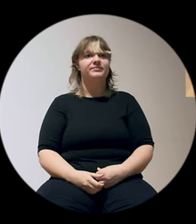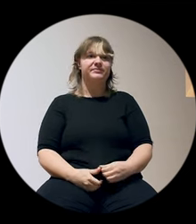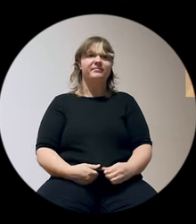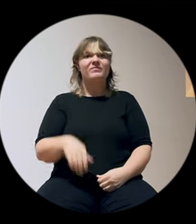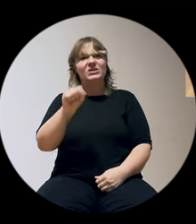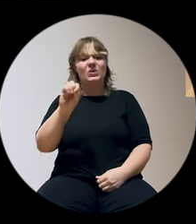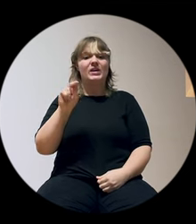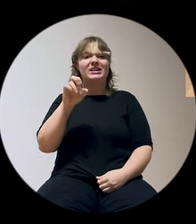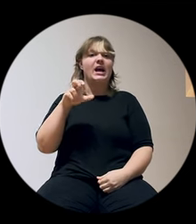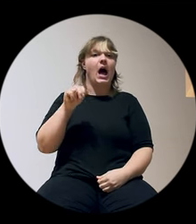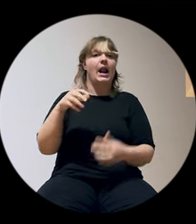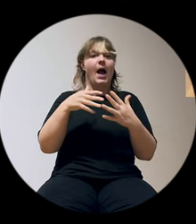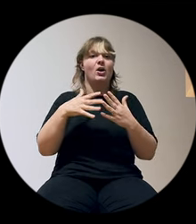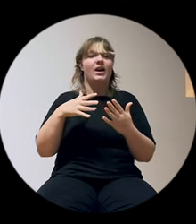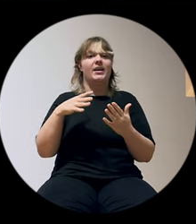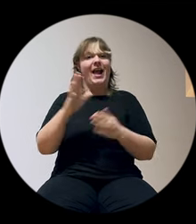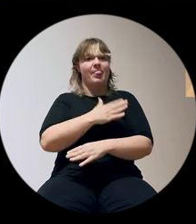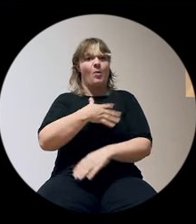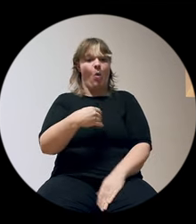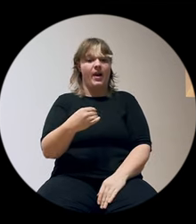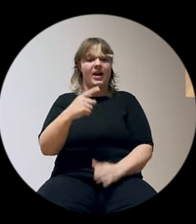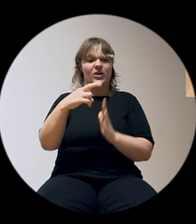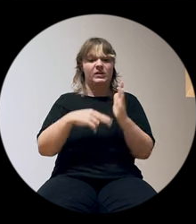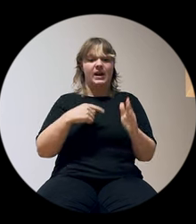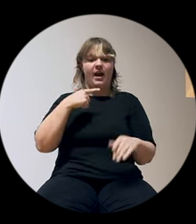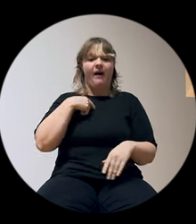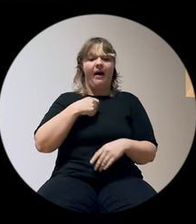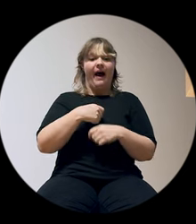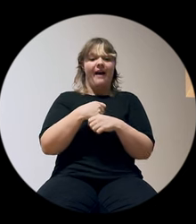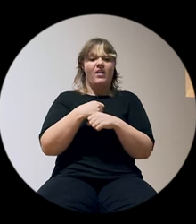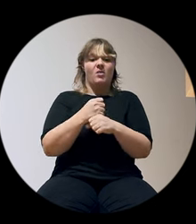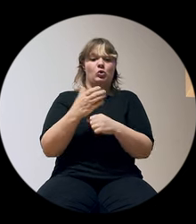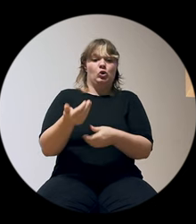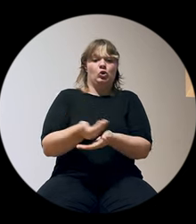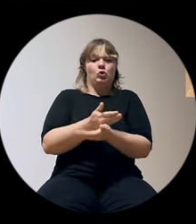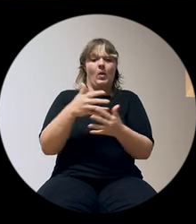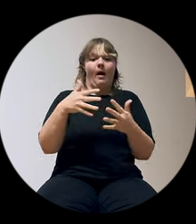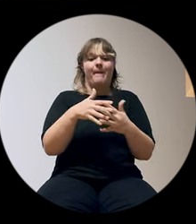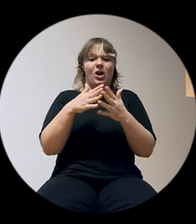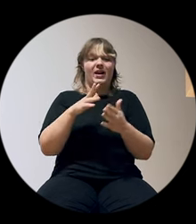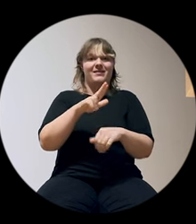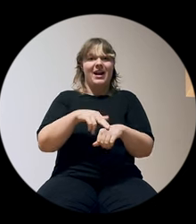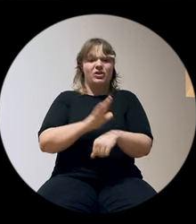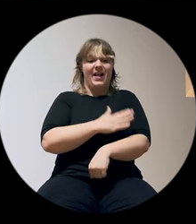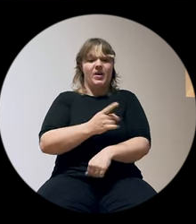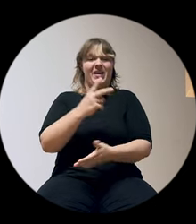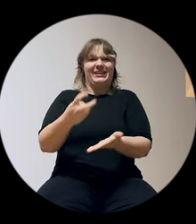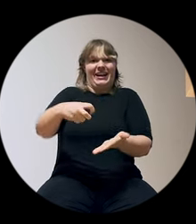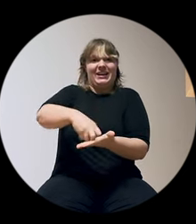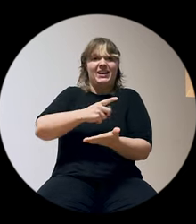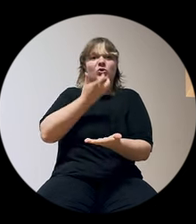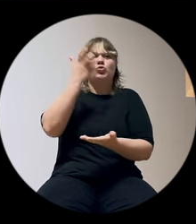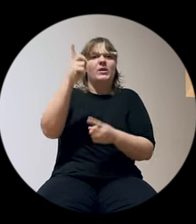So, Neon American Anthem White reads, "I've composed a new American national anthem. Take a knee and scream until you can't breathe. This